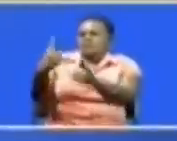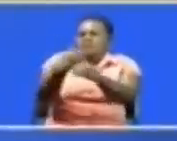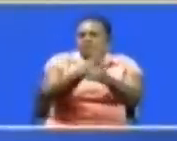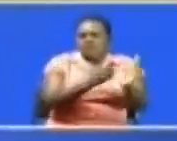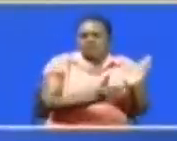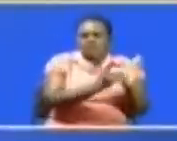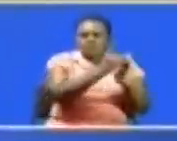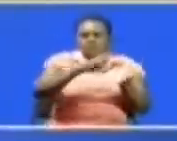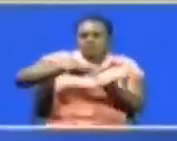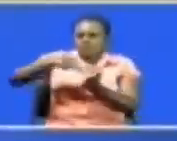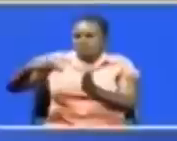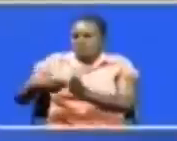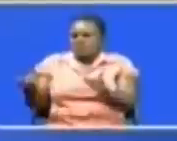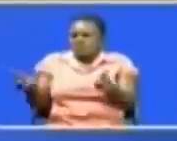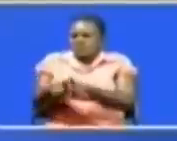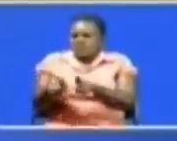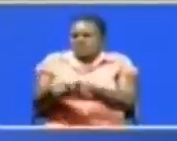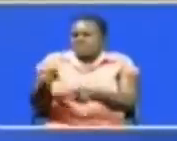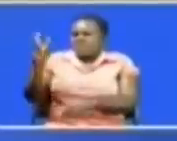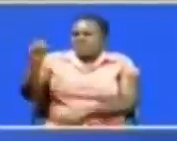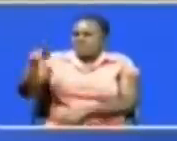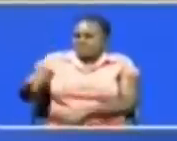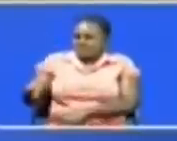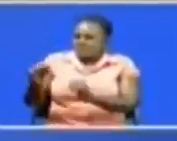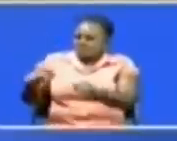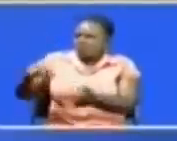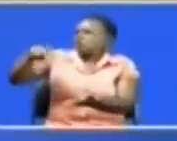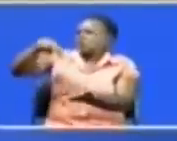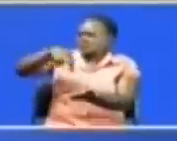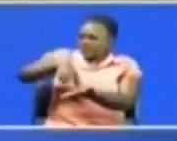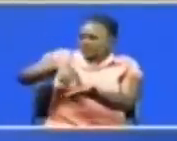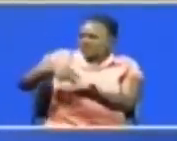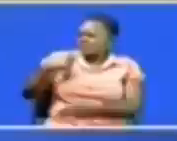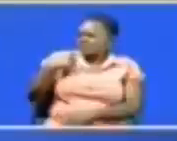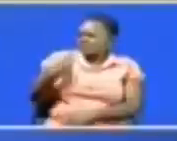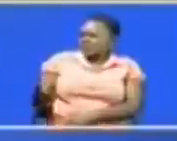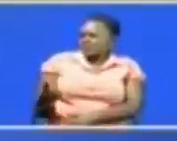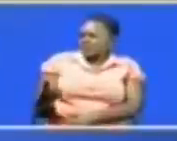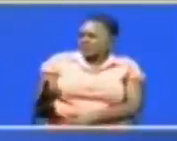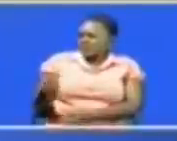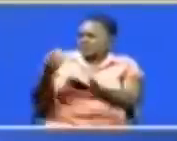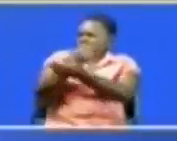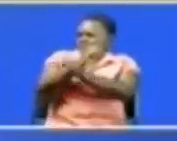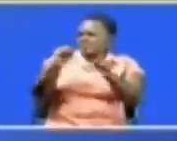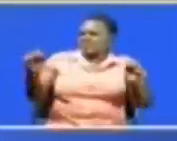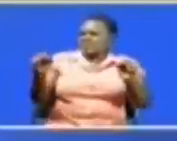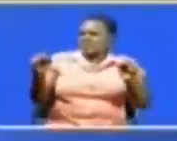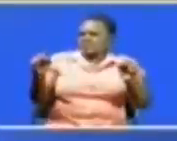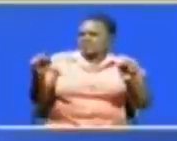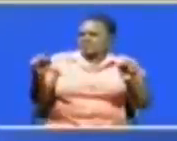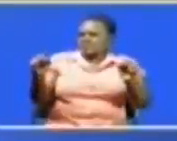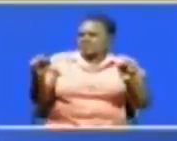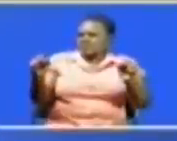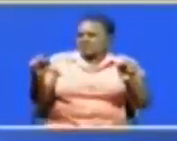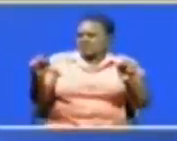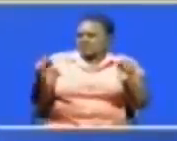development projects. And if a member of parliament can stand up somewhere and claim that the president or somebody else is